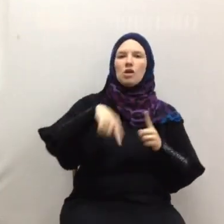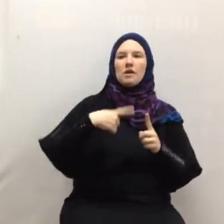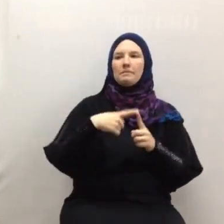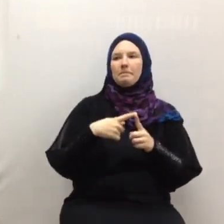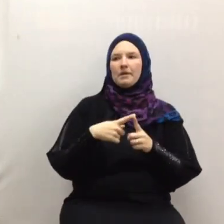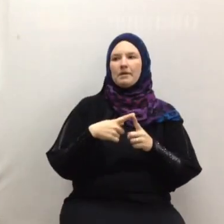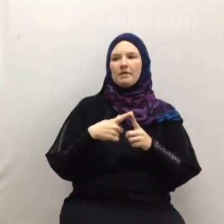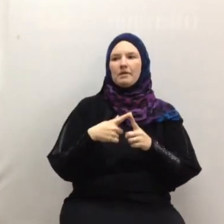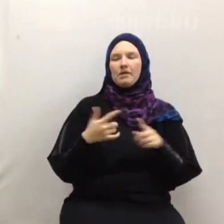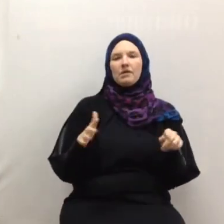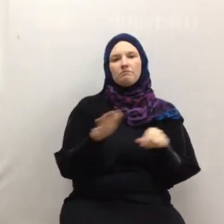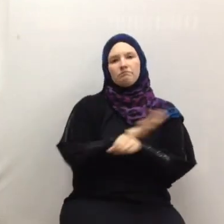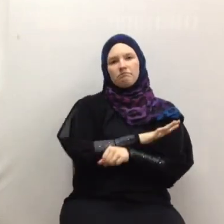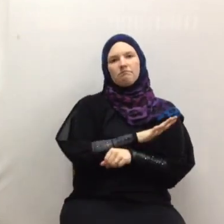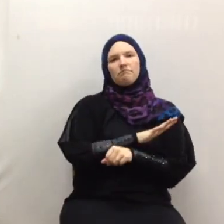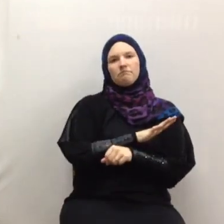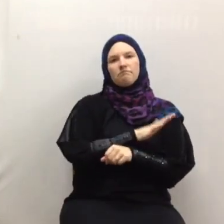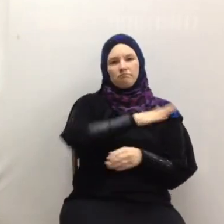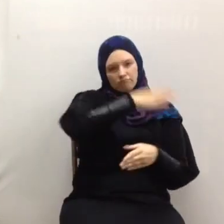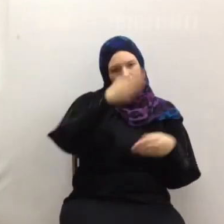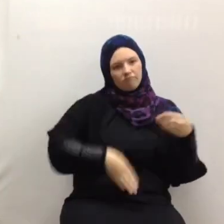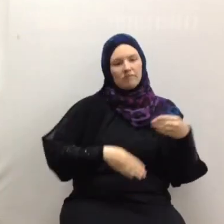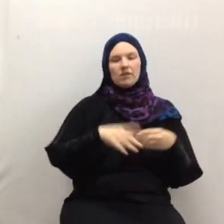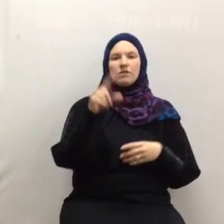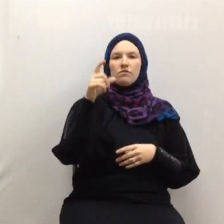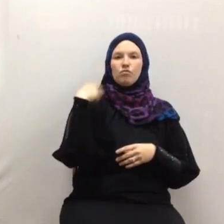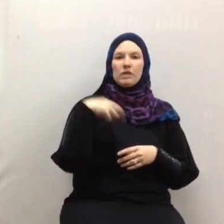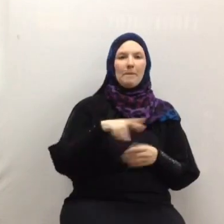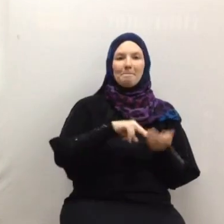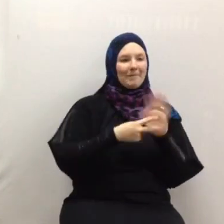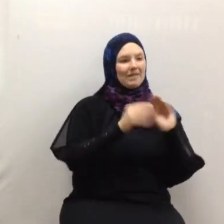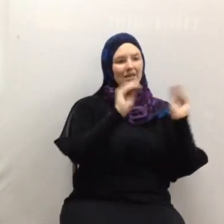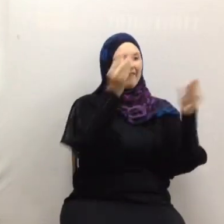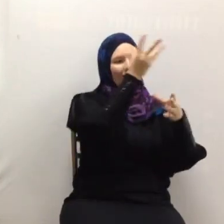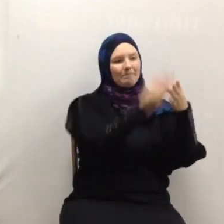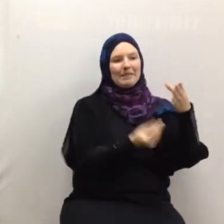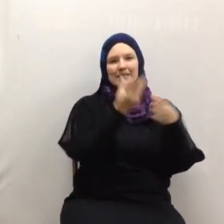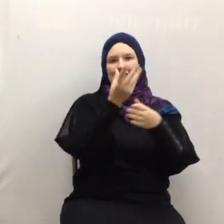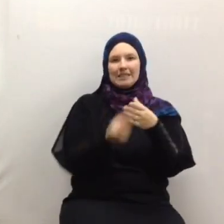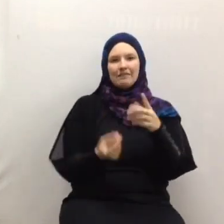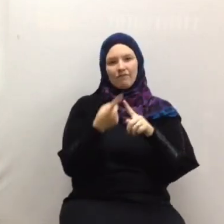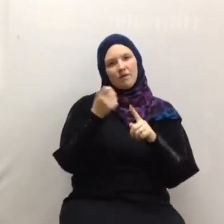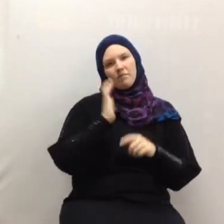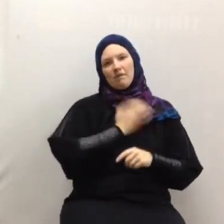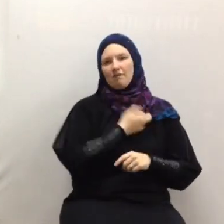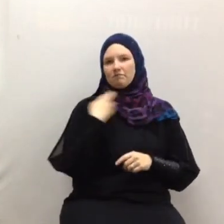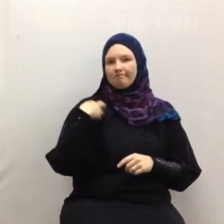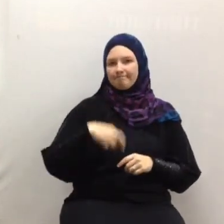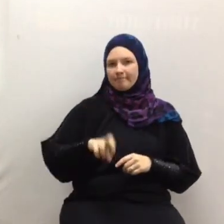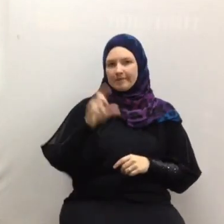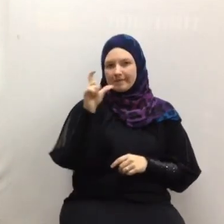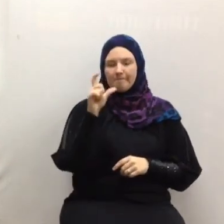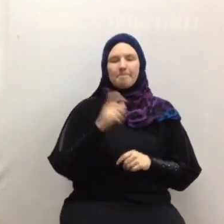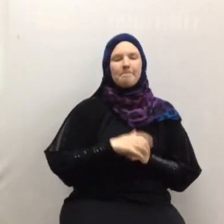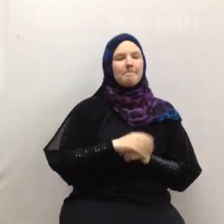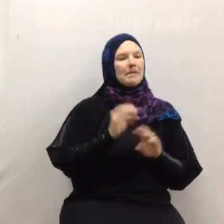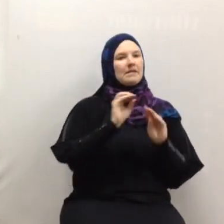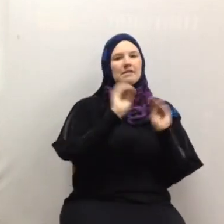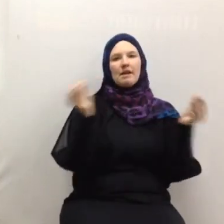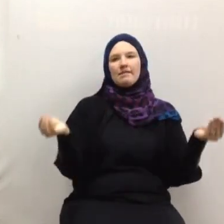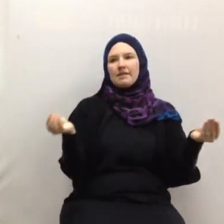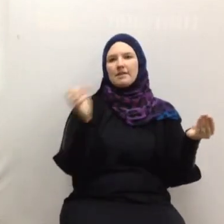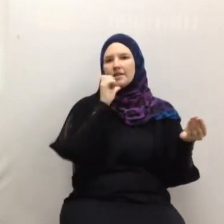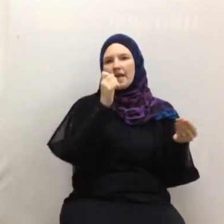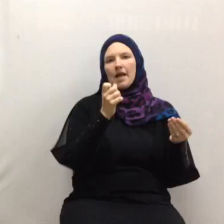religion means that there is nothing missing to fill in, there is nothing incomplete to complete